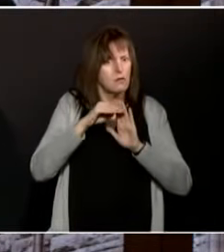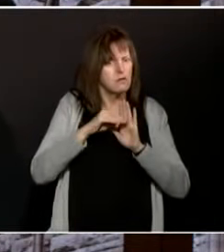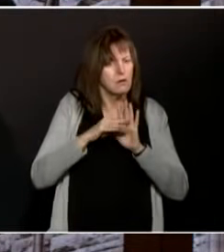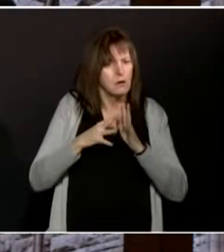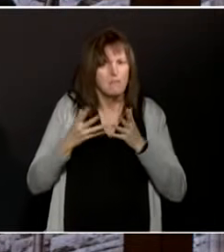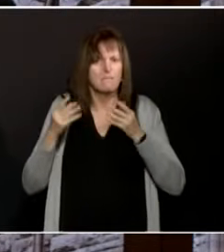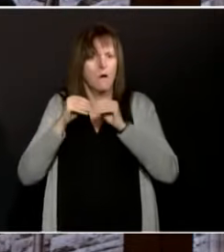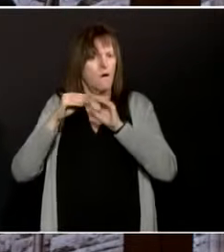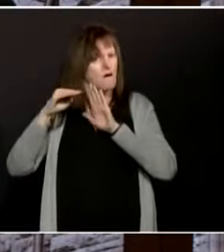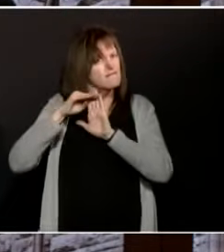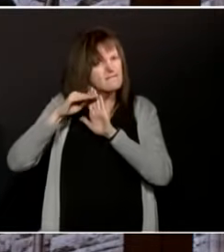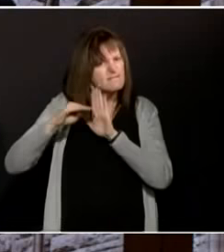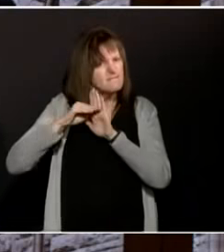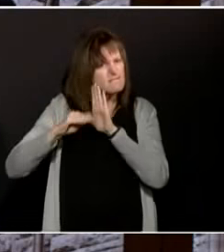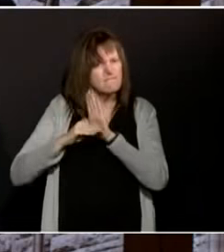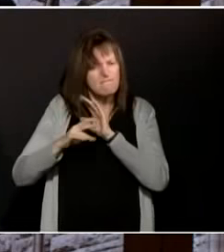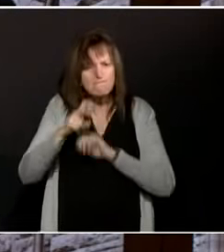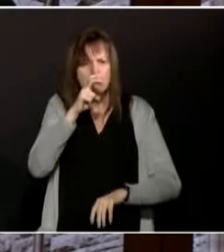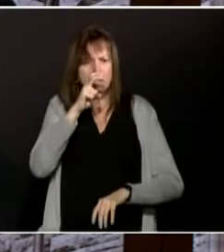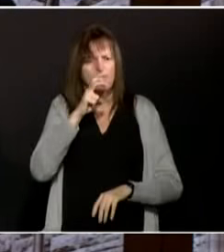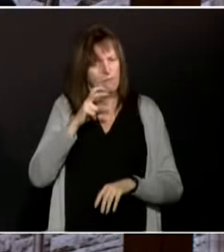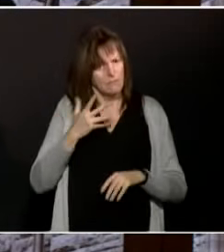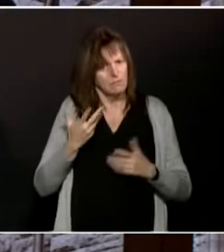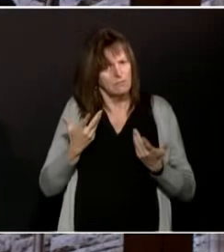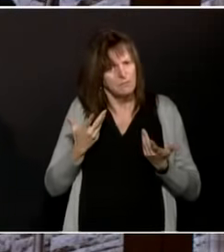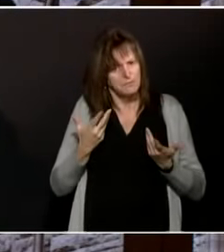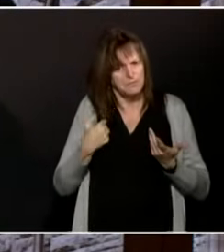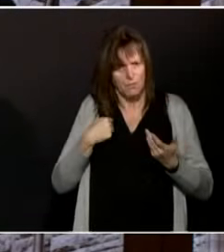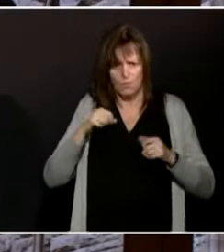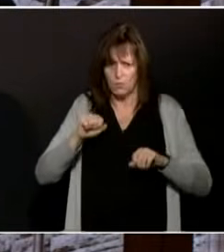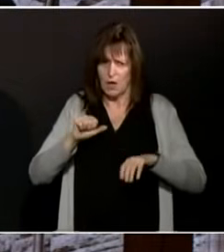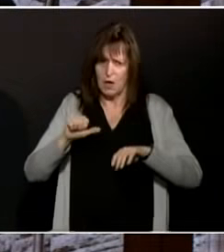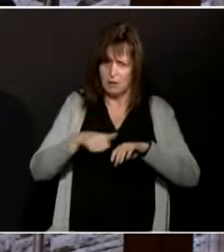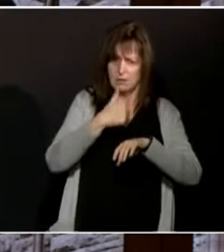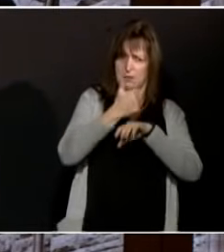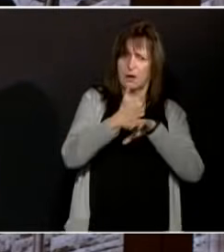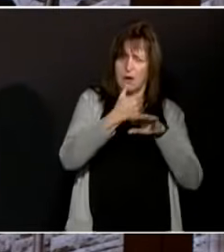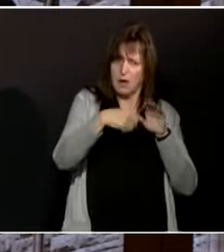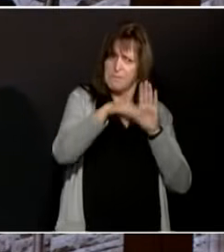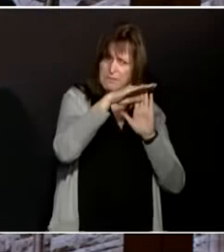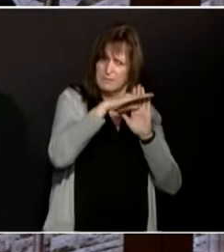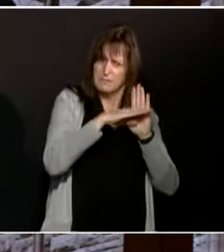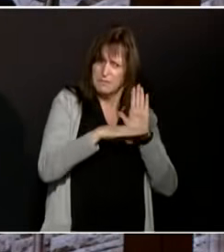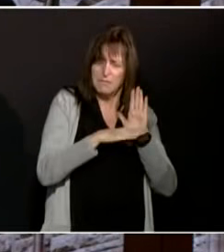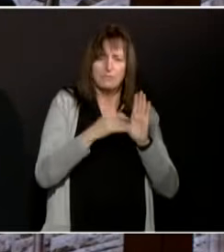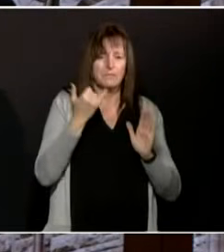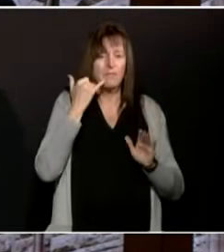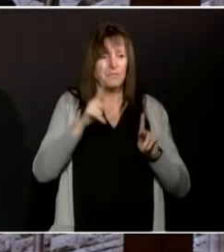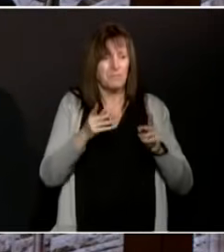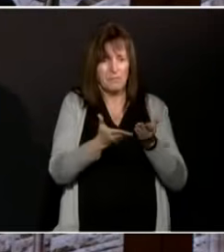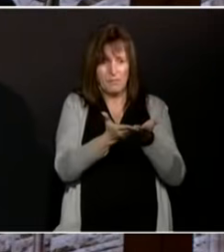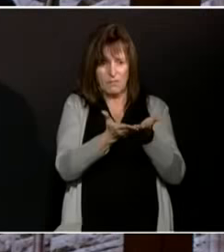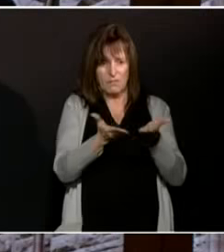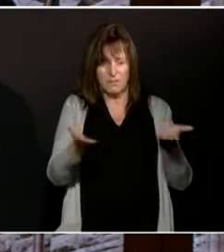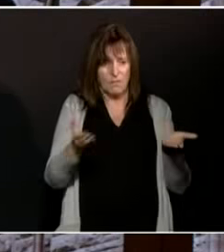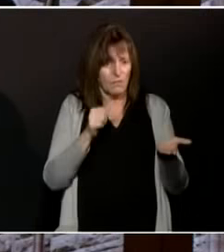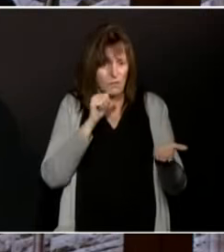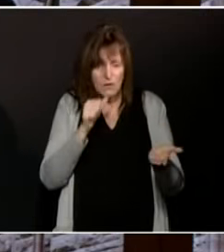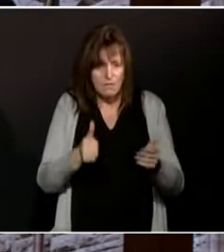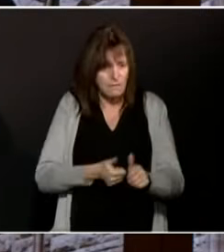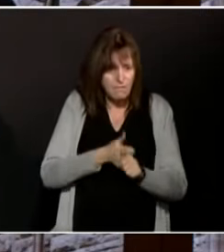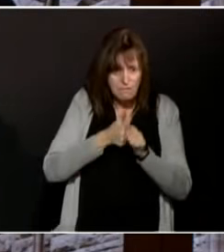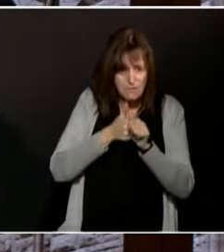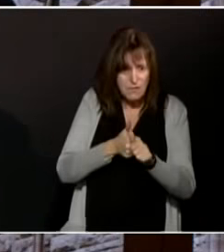is the adherence to those measures? If people don't, it's a mild one. Even no matter how strong you make it sound, people don't